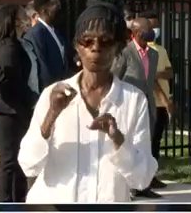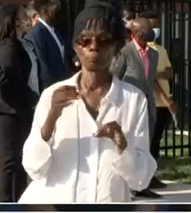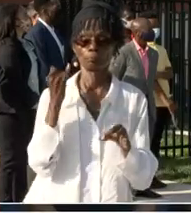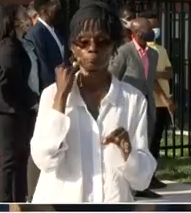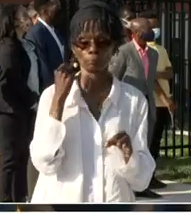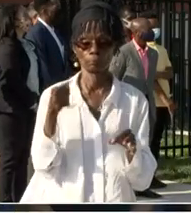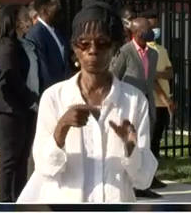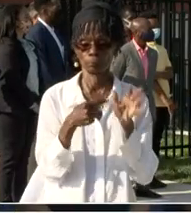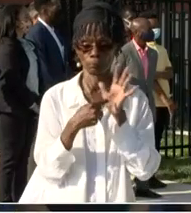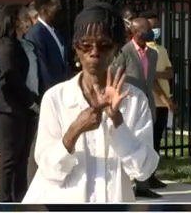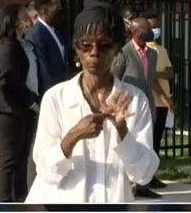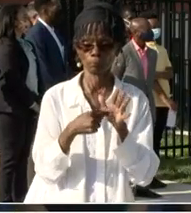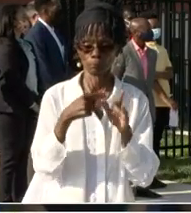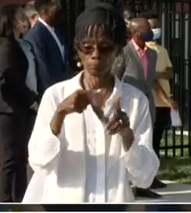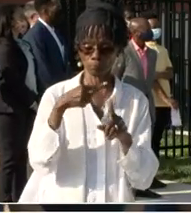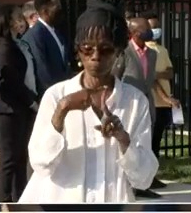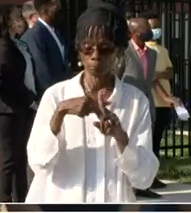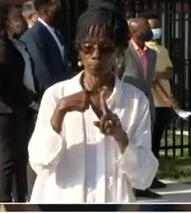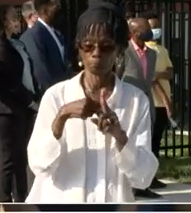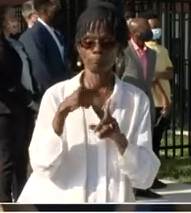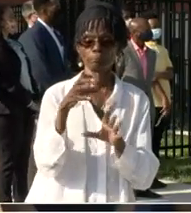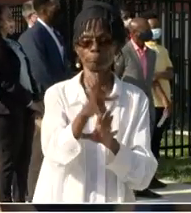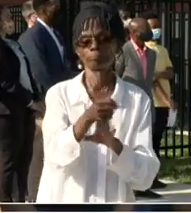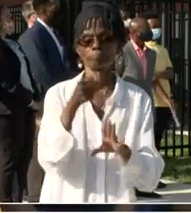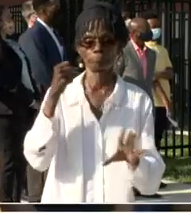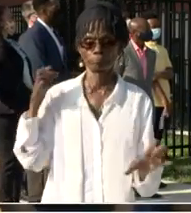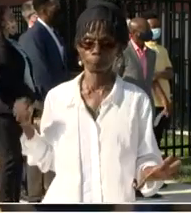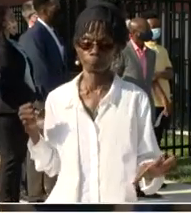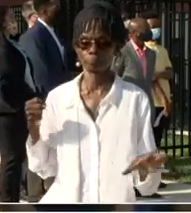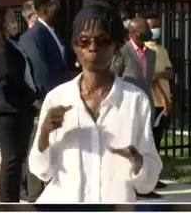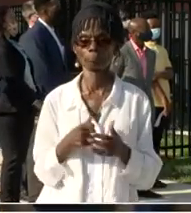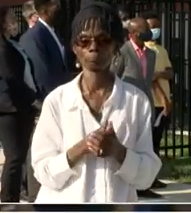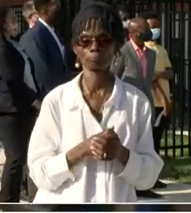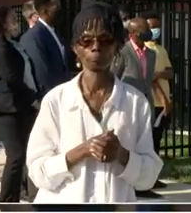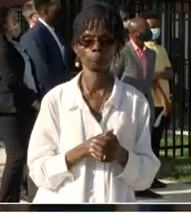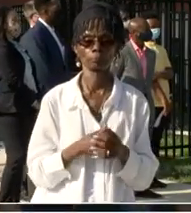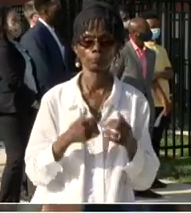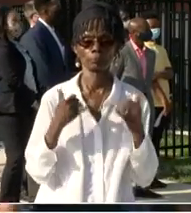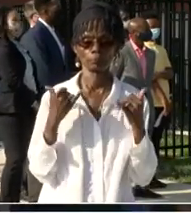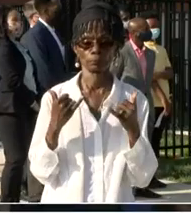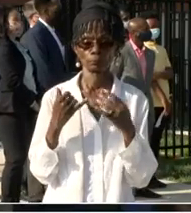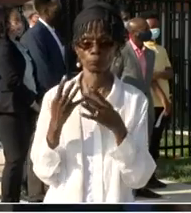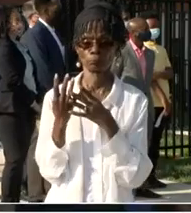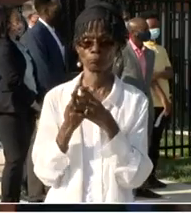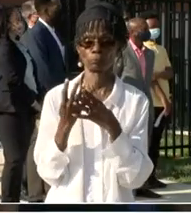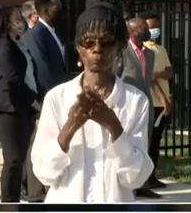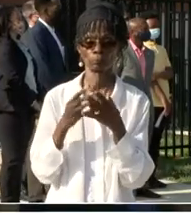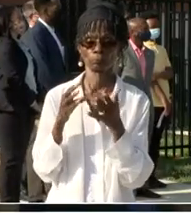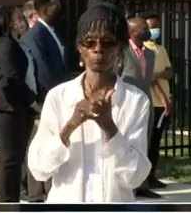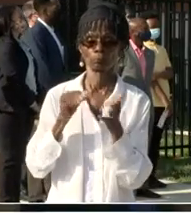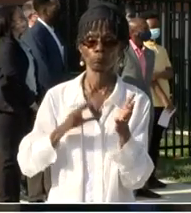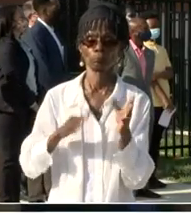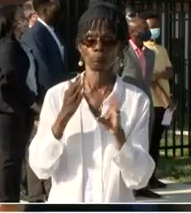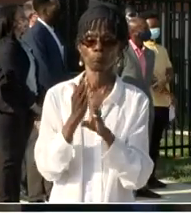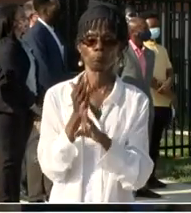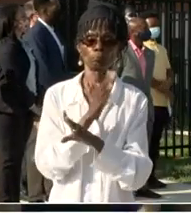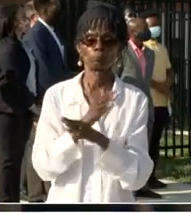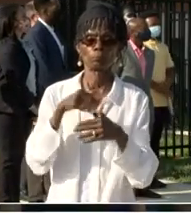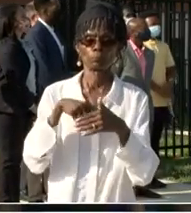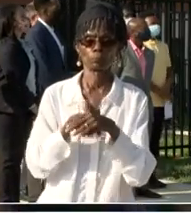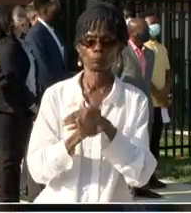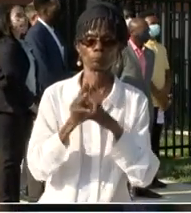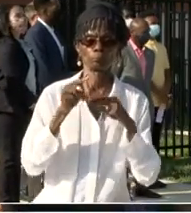students are going through a screening protocol before they go into the building, and that's happening across our district. And then finally,